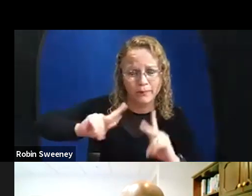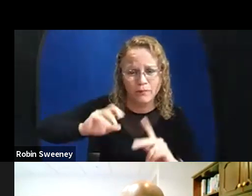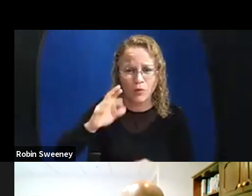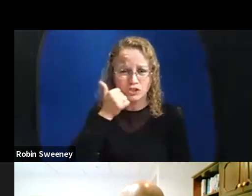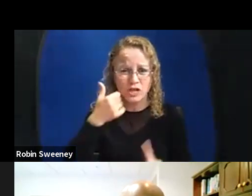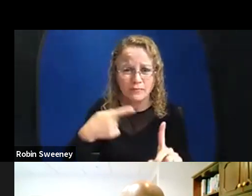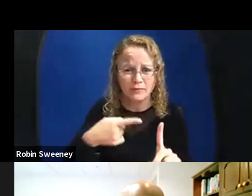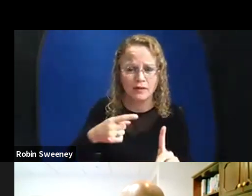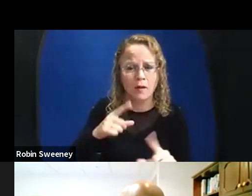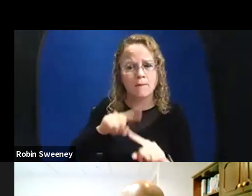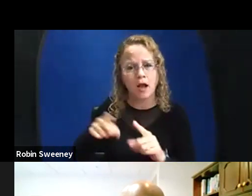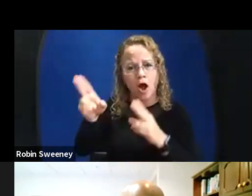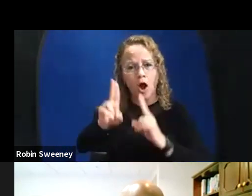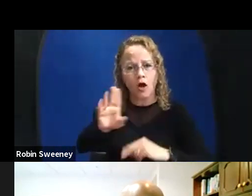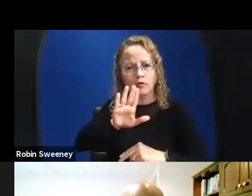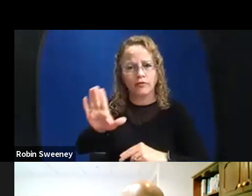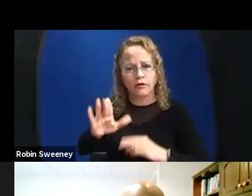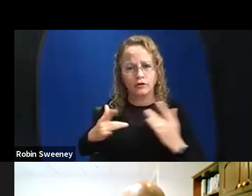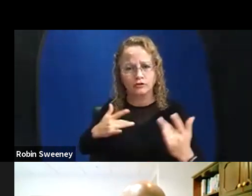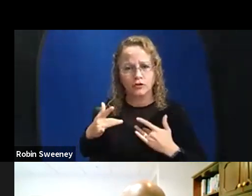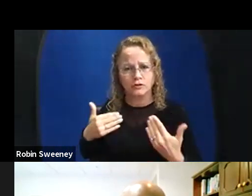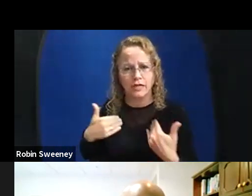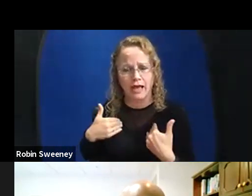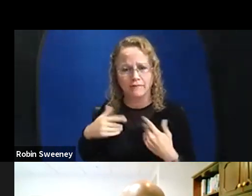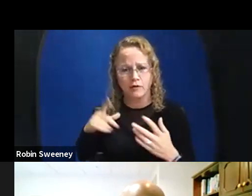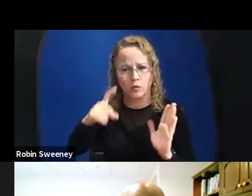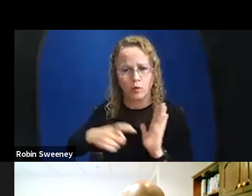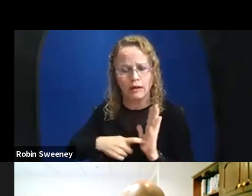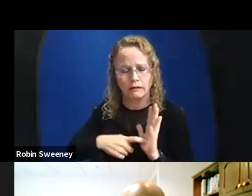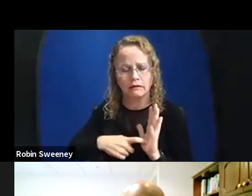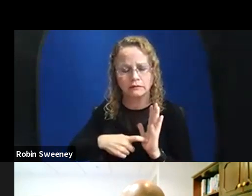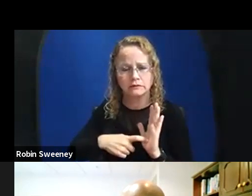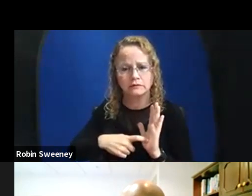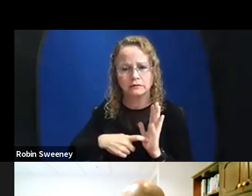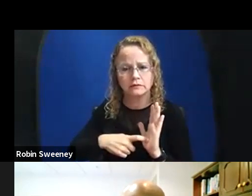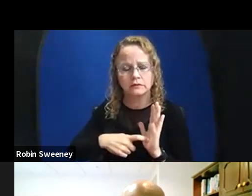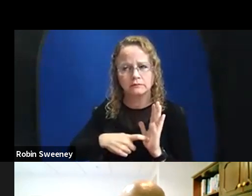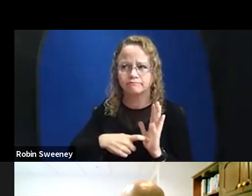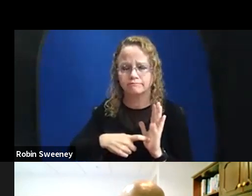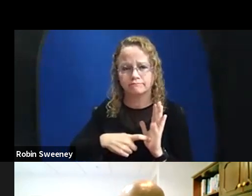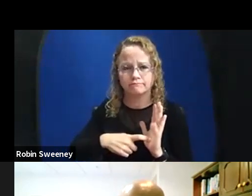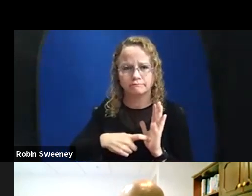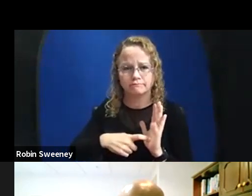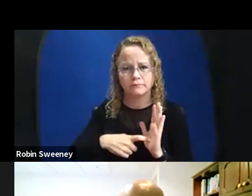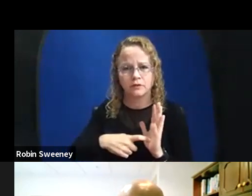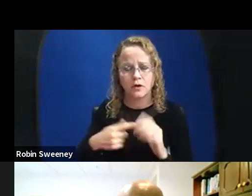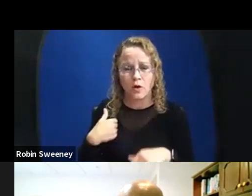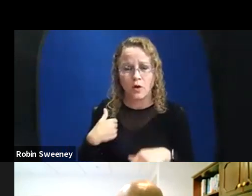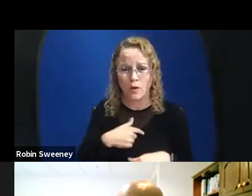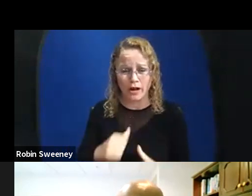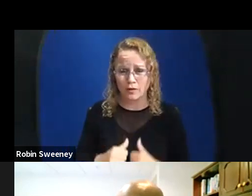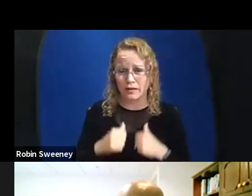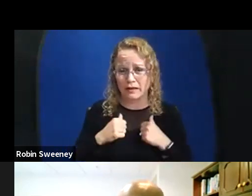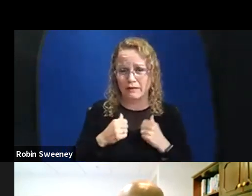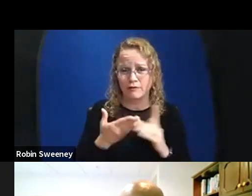the concerns that they bring to the table and recognizes that we are living